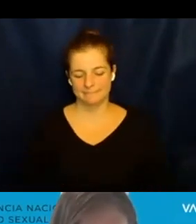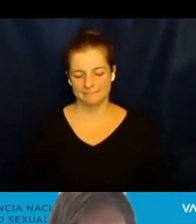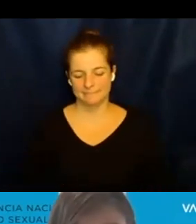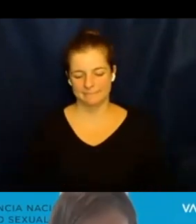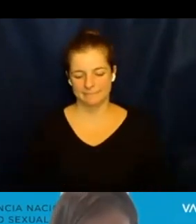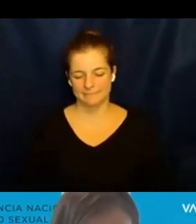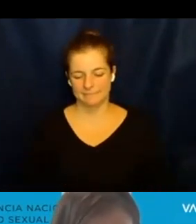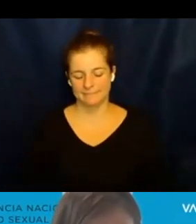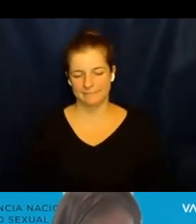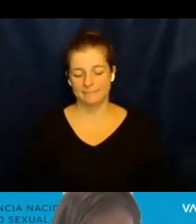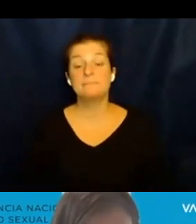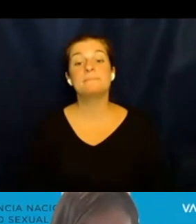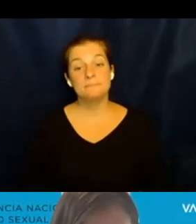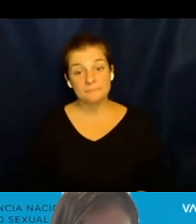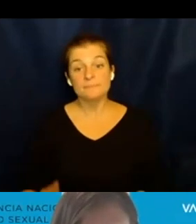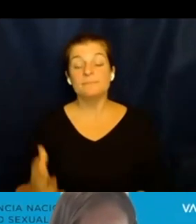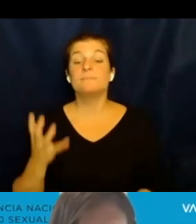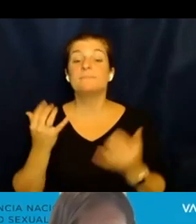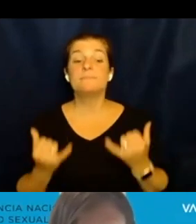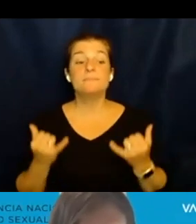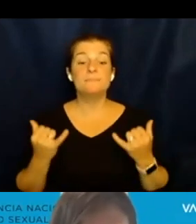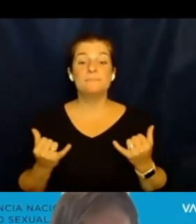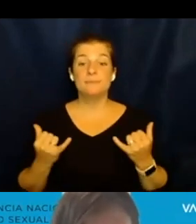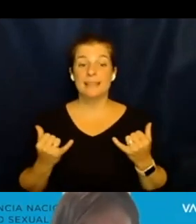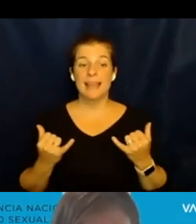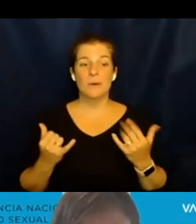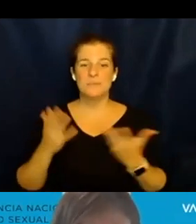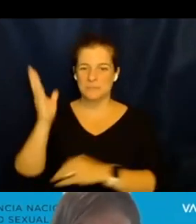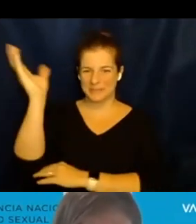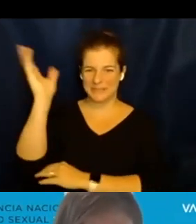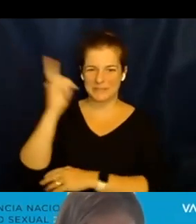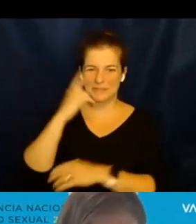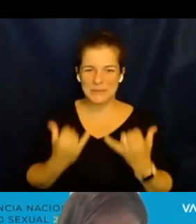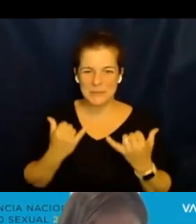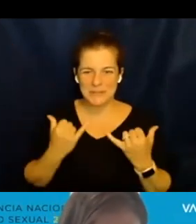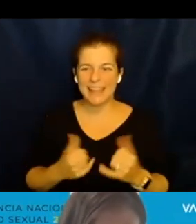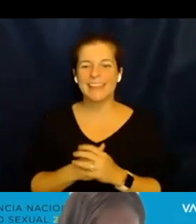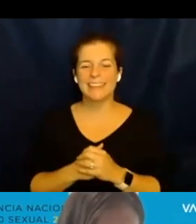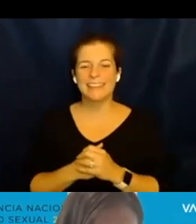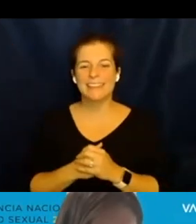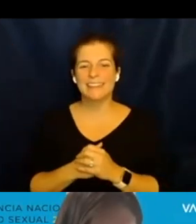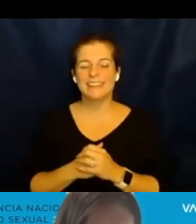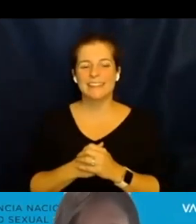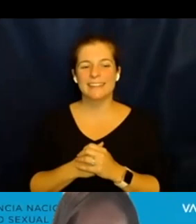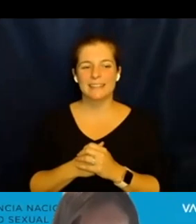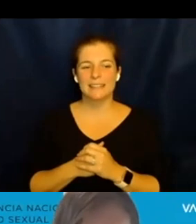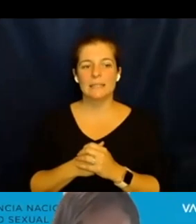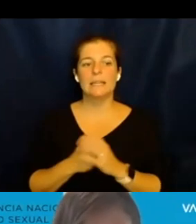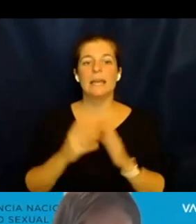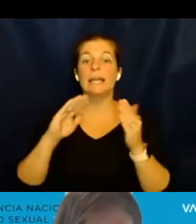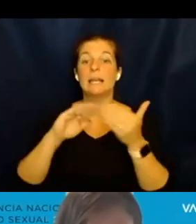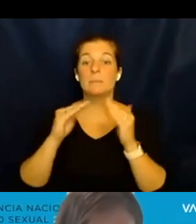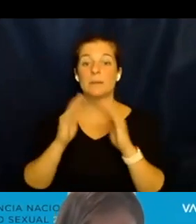And so, now we're getting to our presentation for today. And this is community outreach